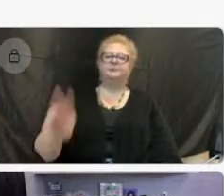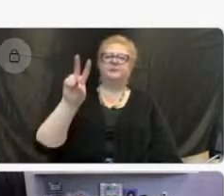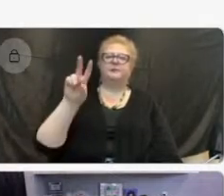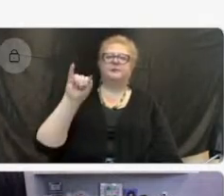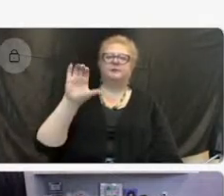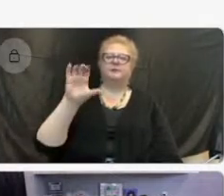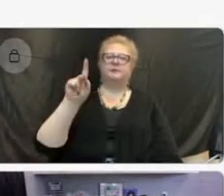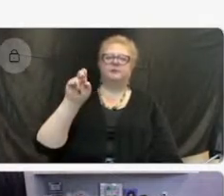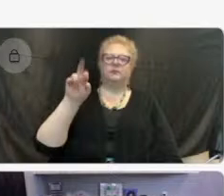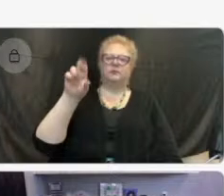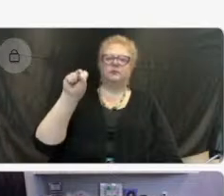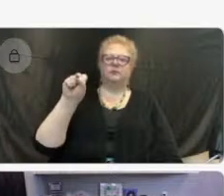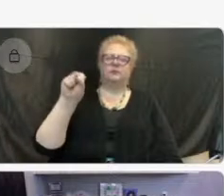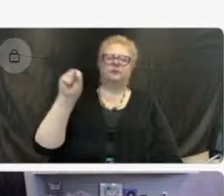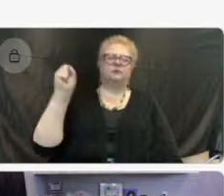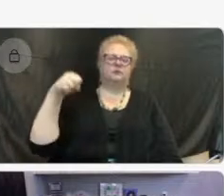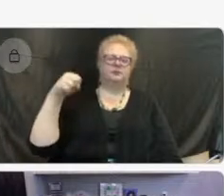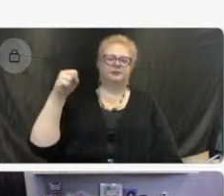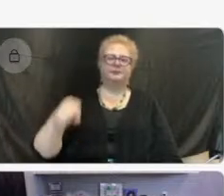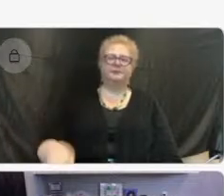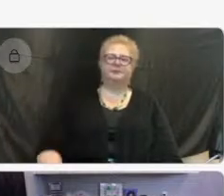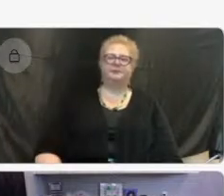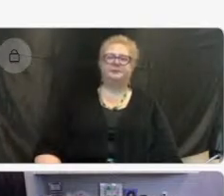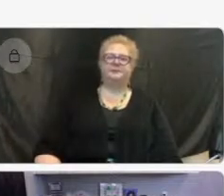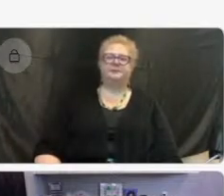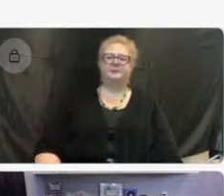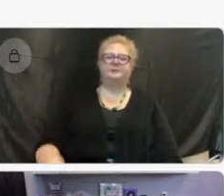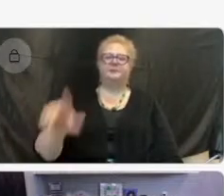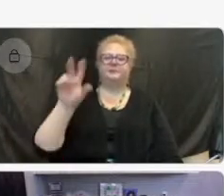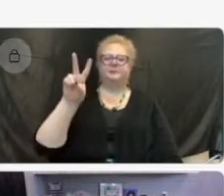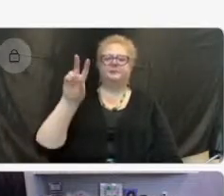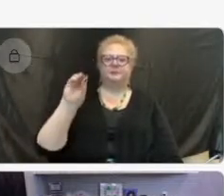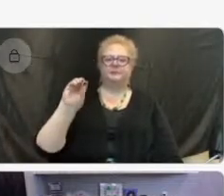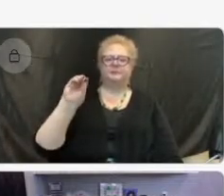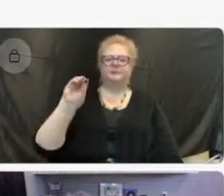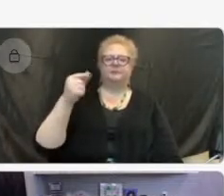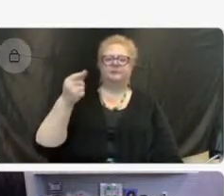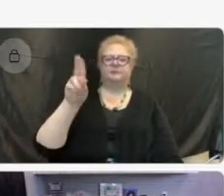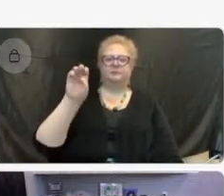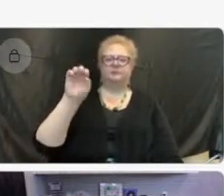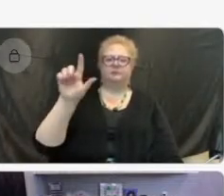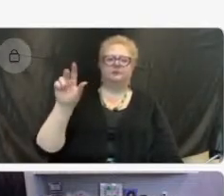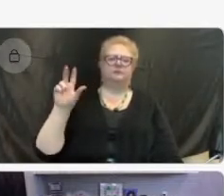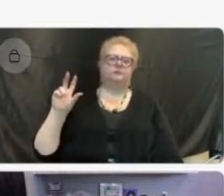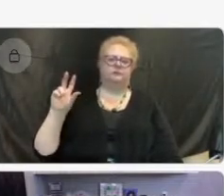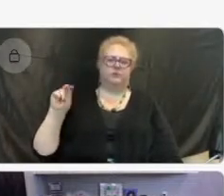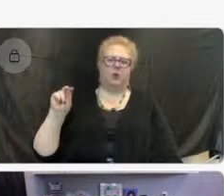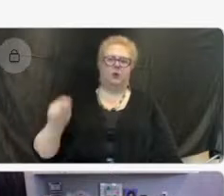Vickers? Yes. And Vogel? No.